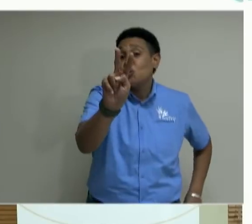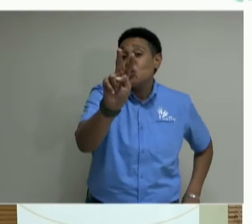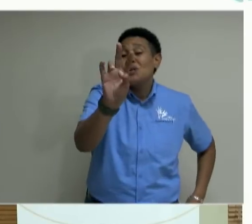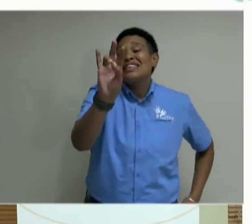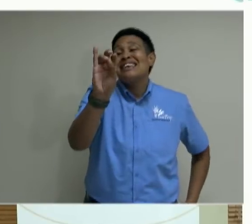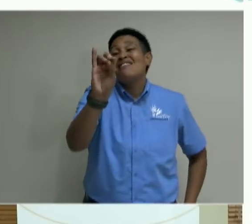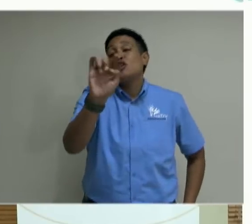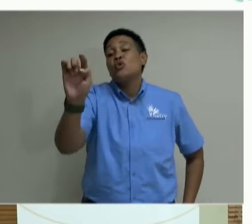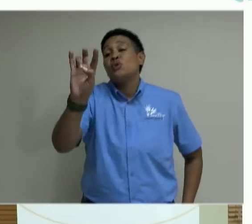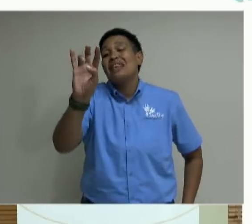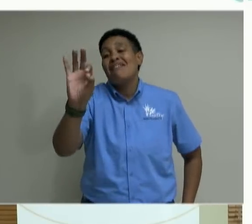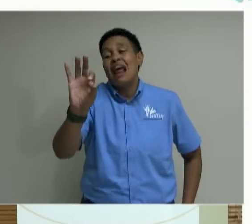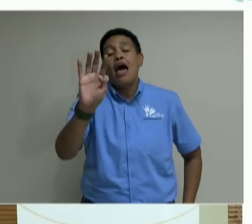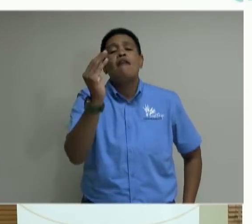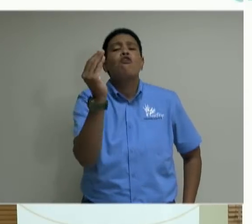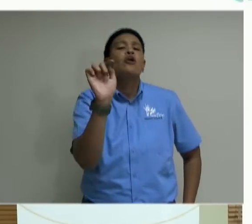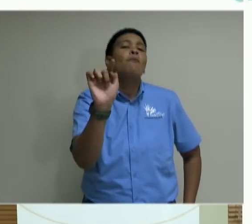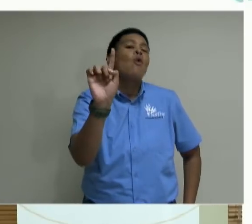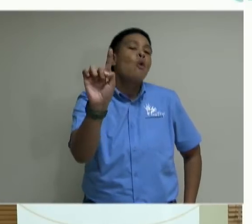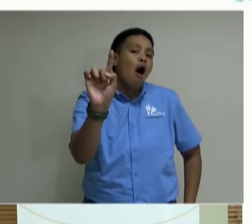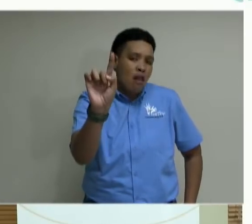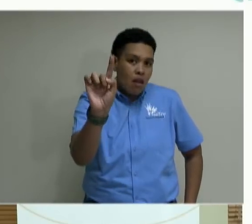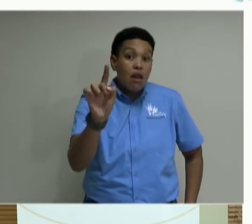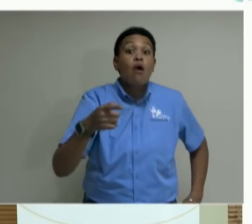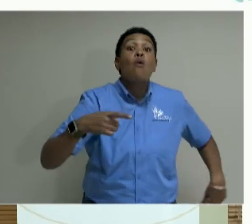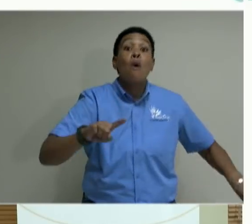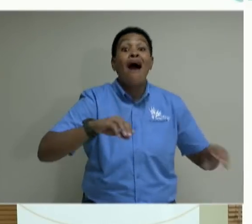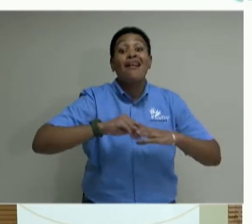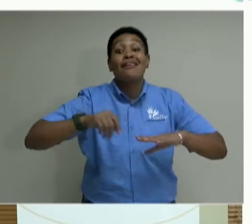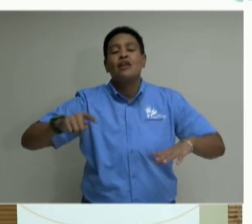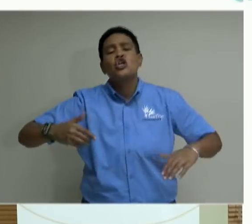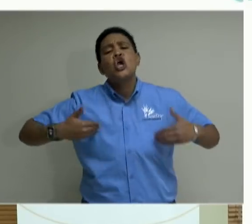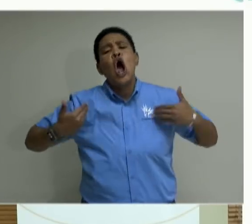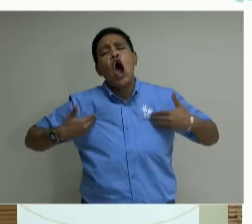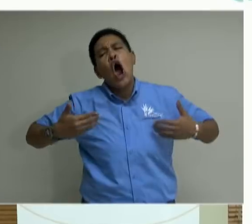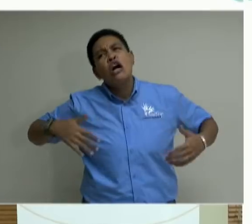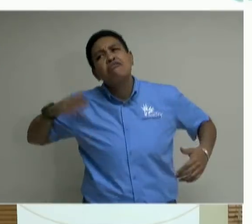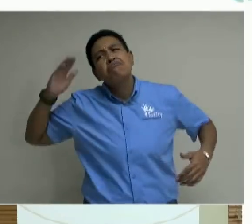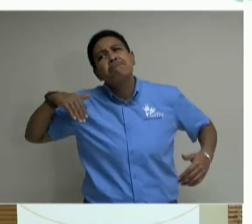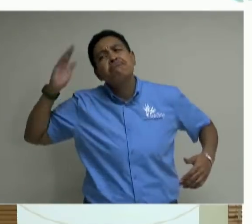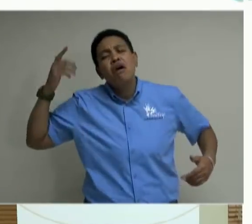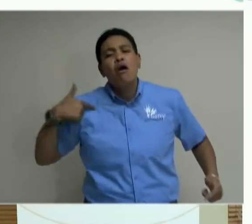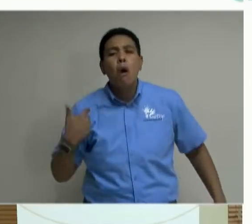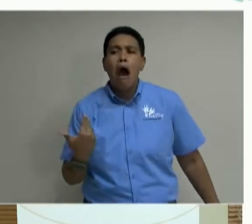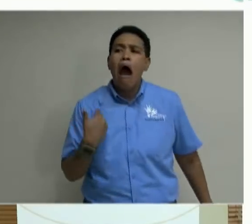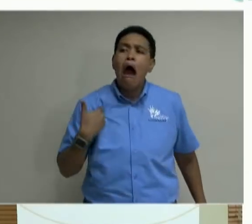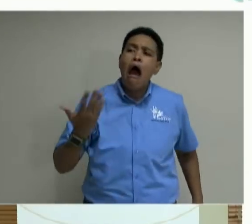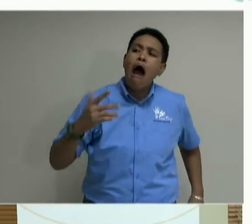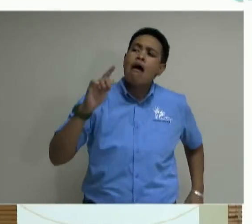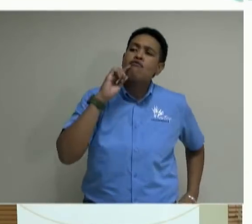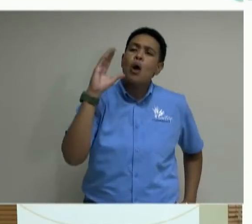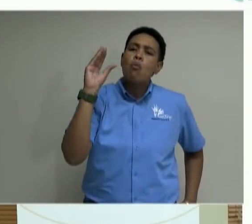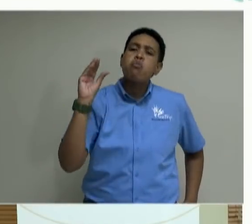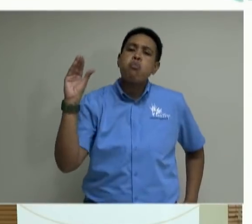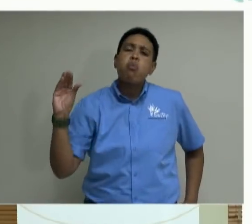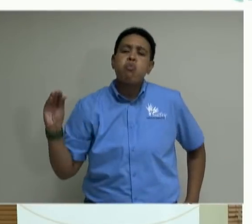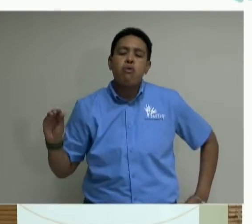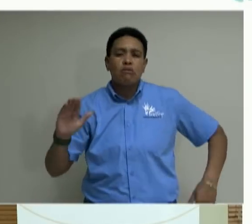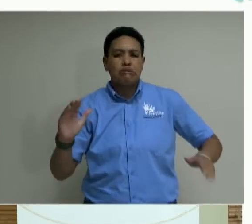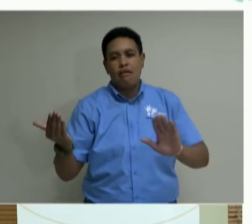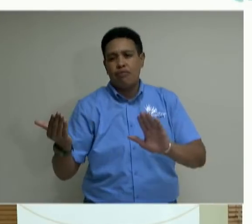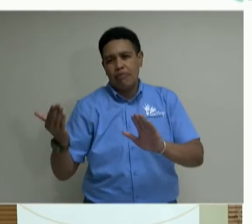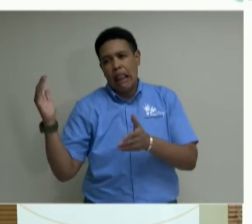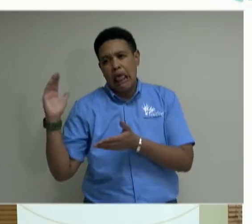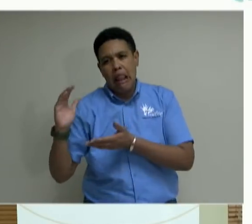to 79, 14.1. While in the younger age groups, we would have a lower case fatality